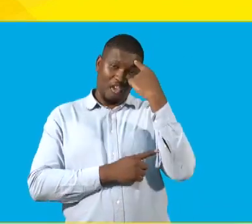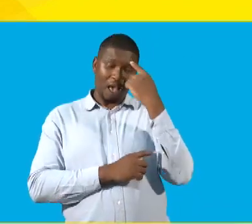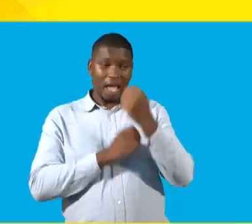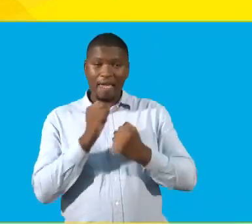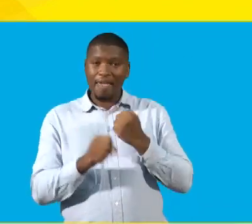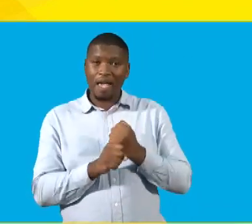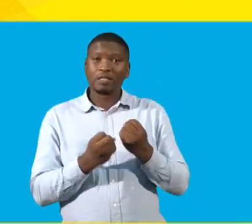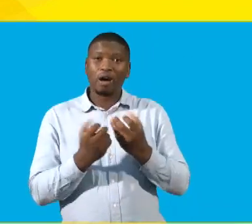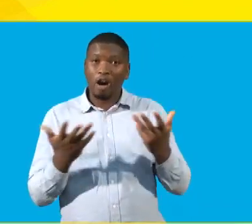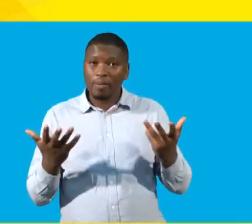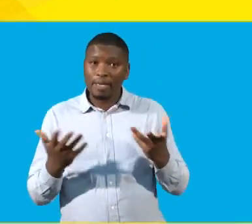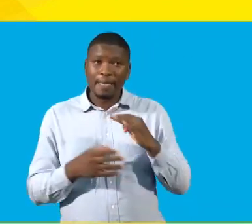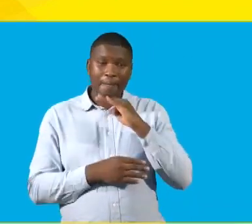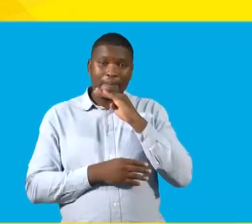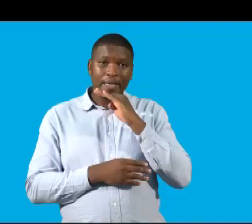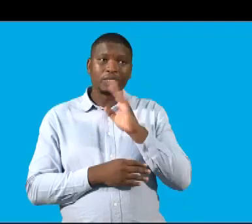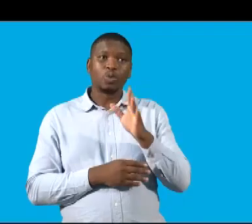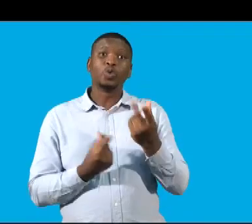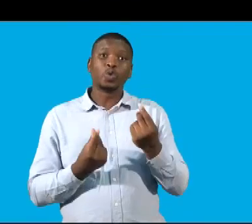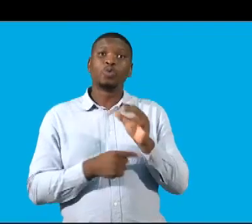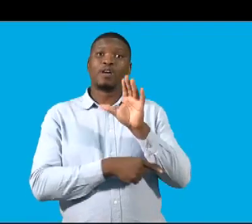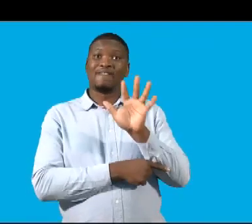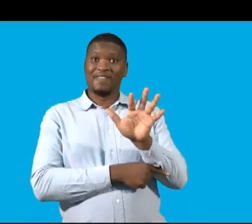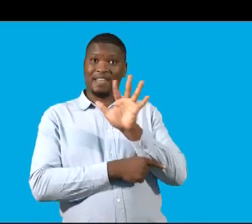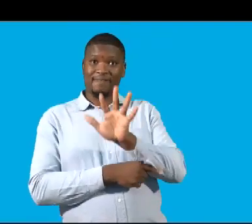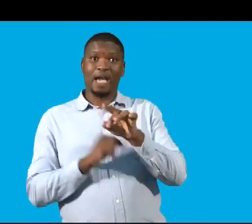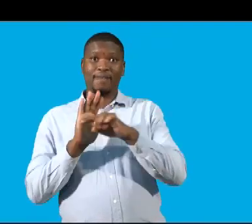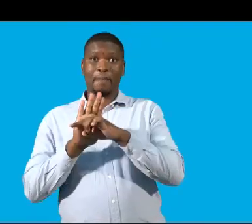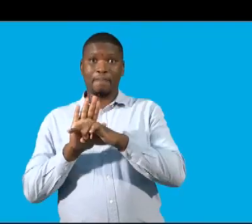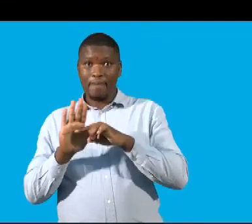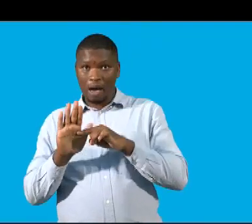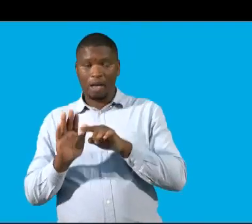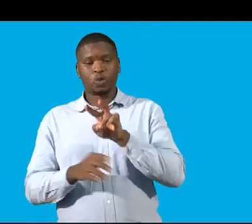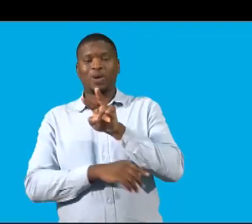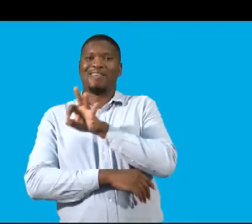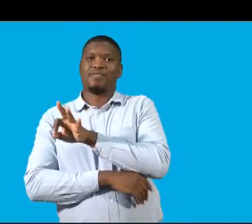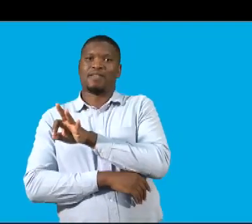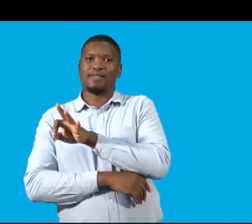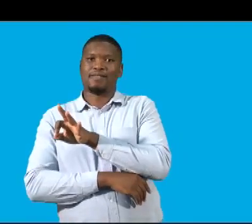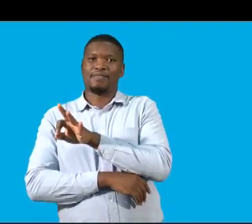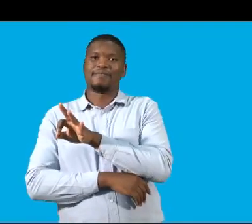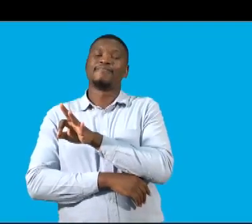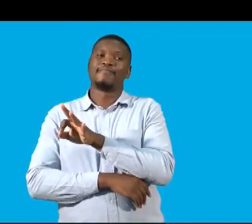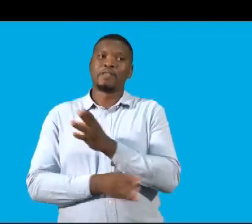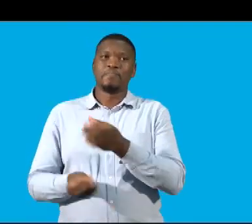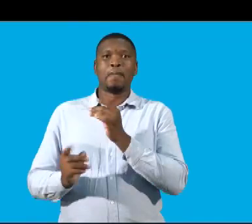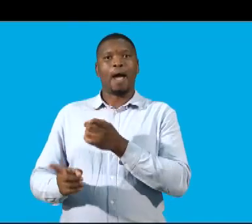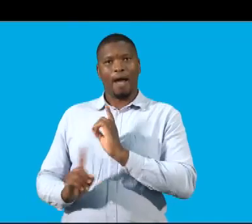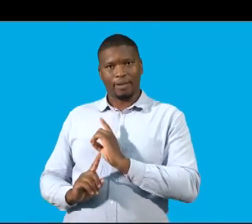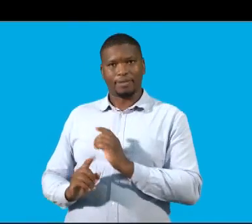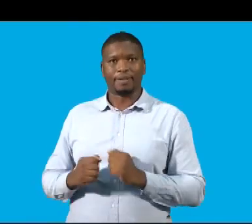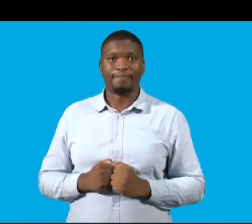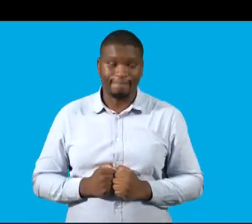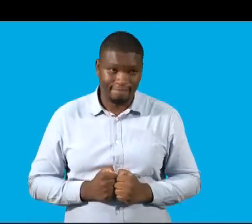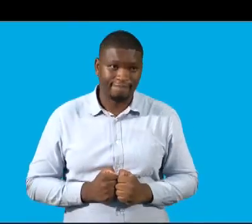are thinking that that is going to be, you're just going to take the 55 years and you're going to minus the